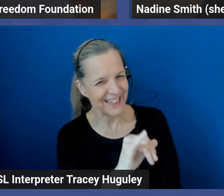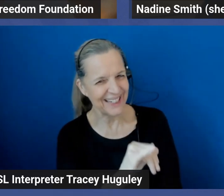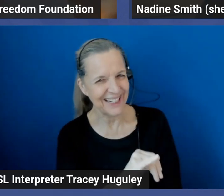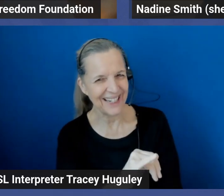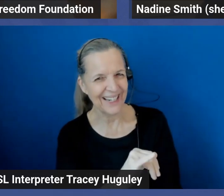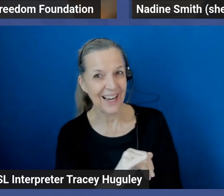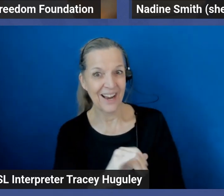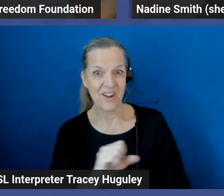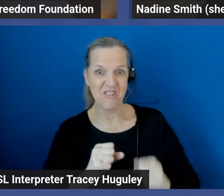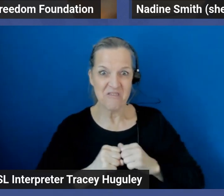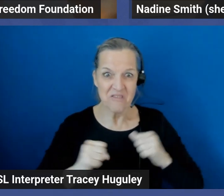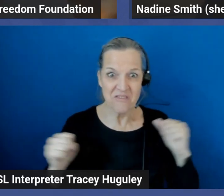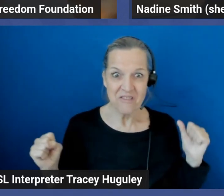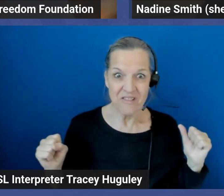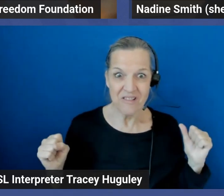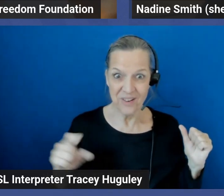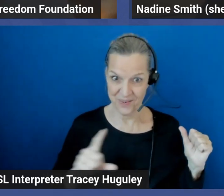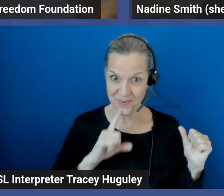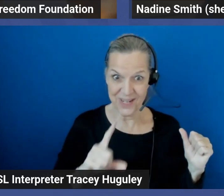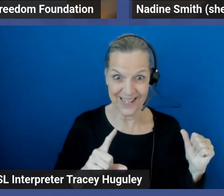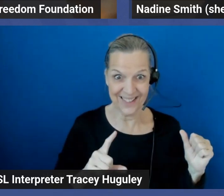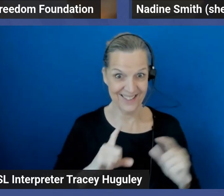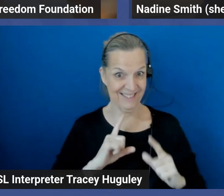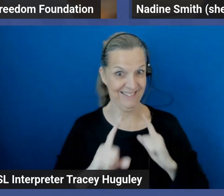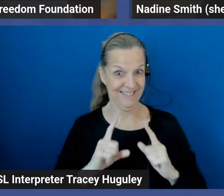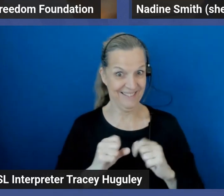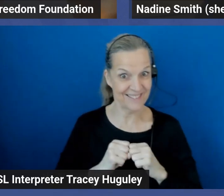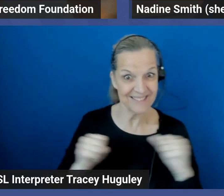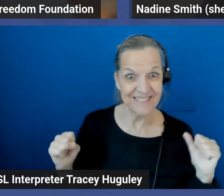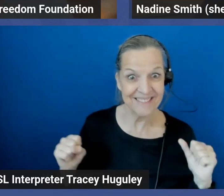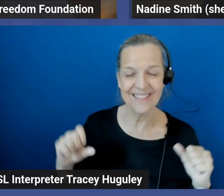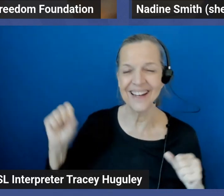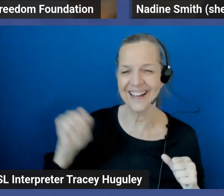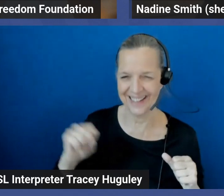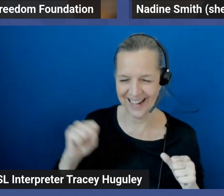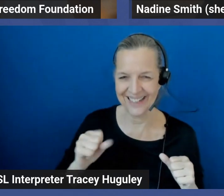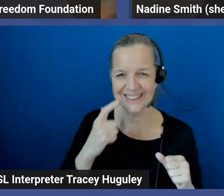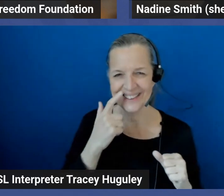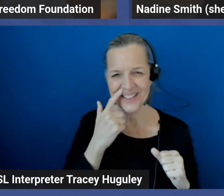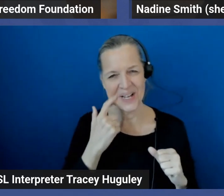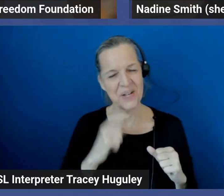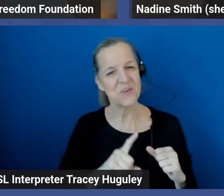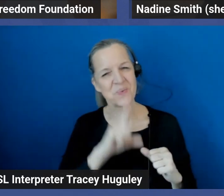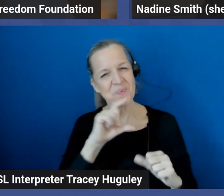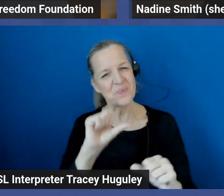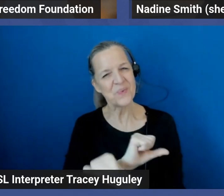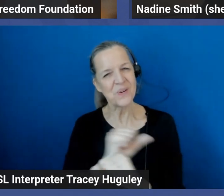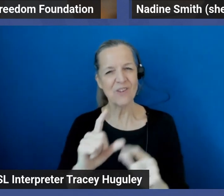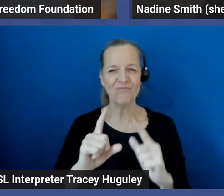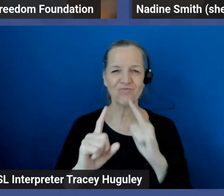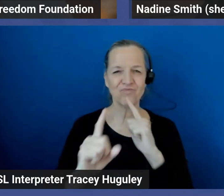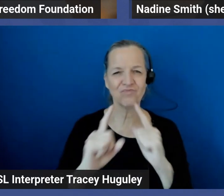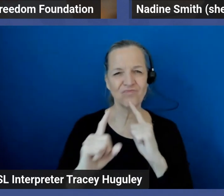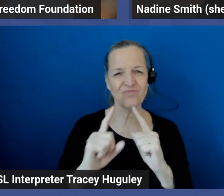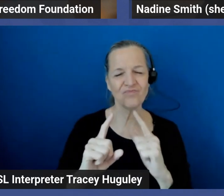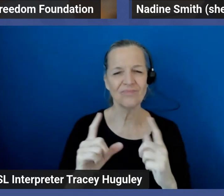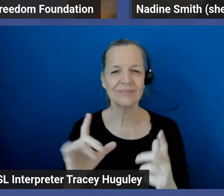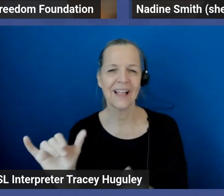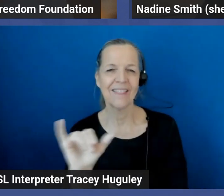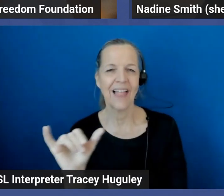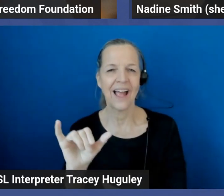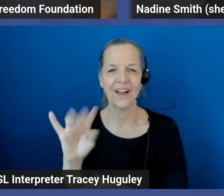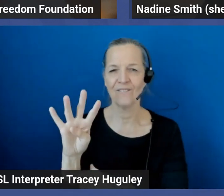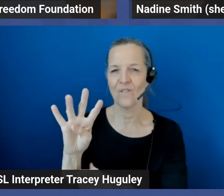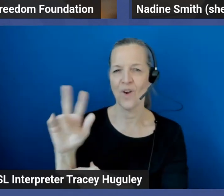No are holds barred. no holds barred. We're just having a real conversation as if